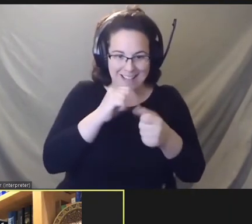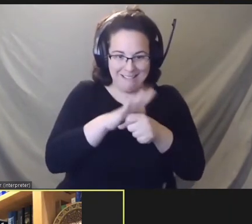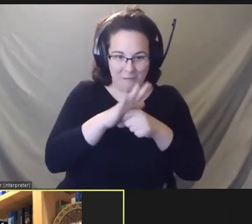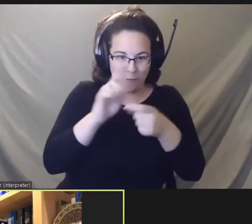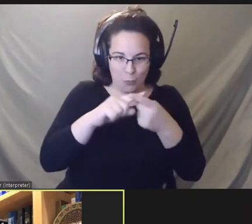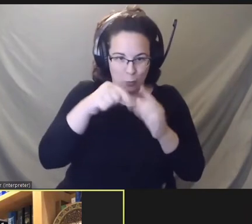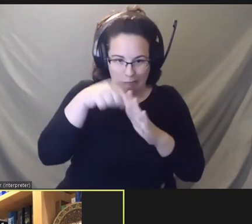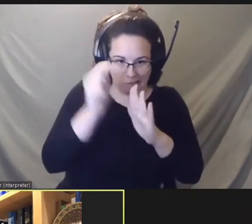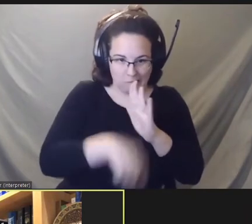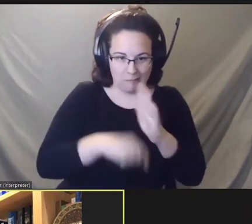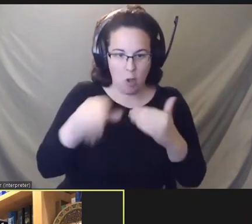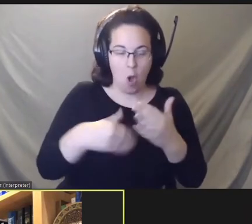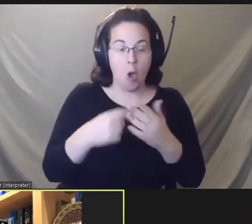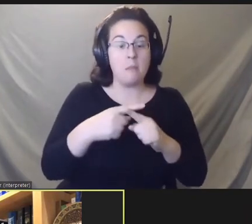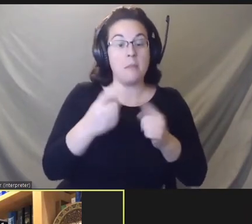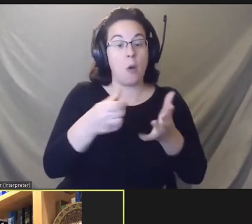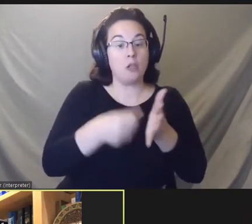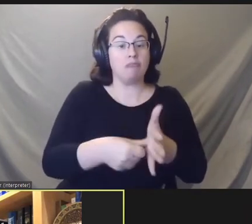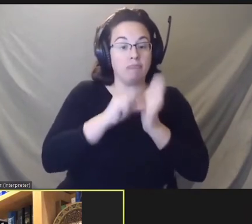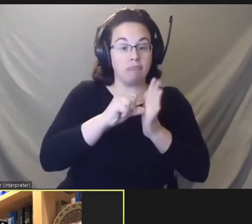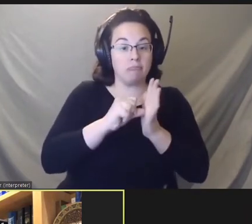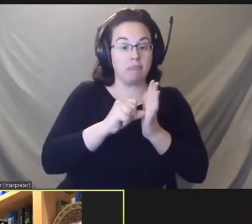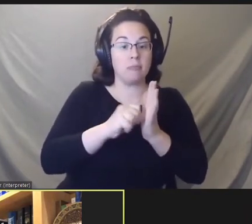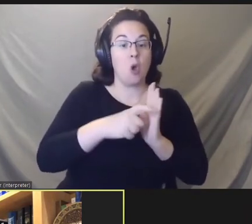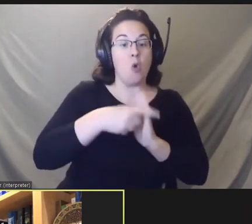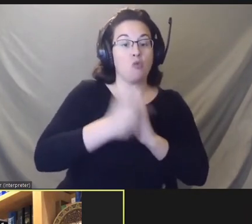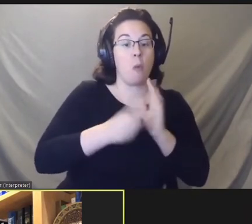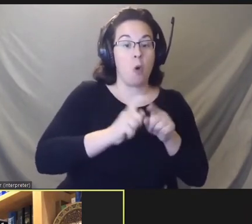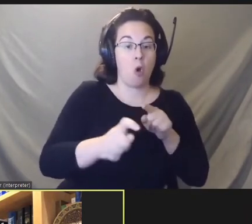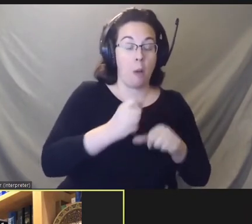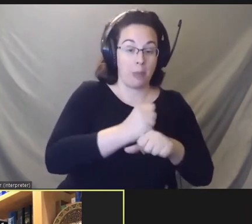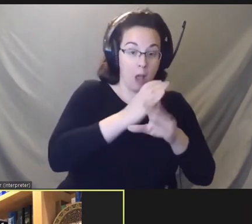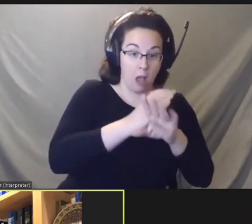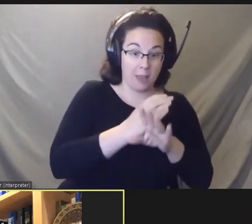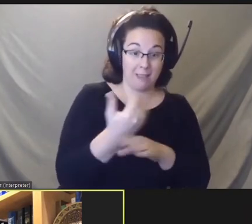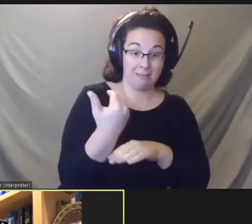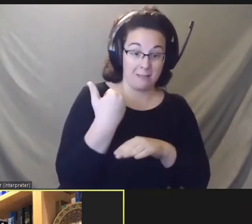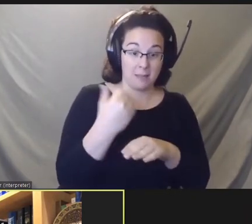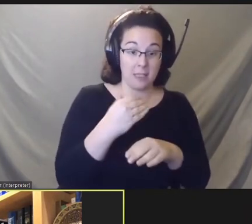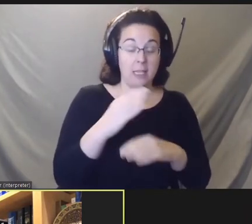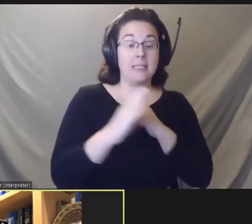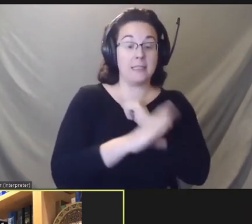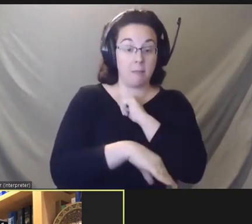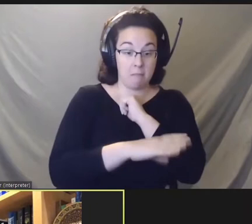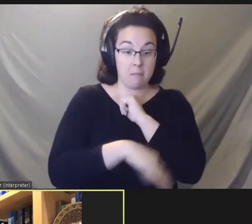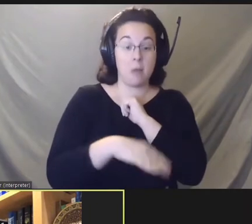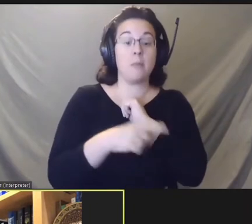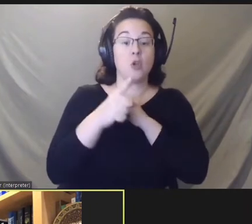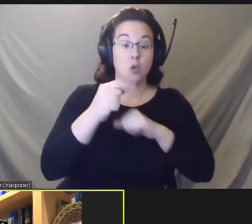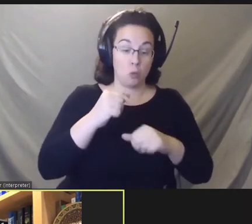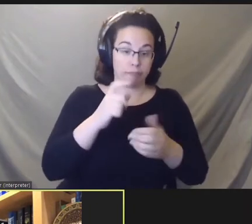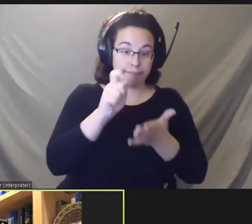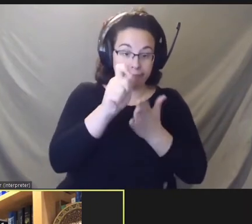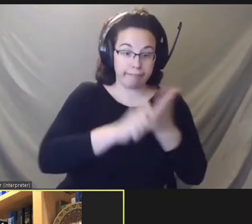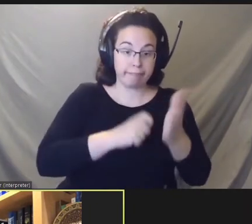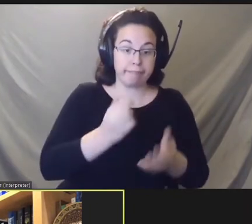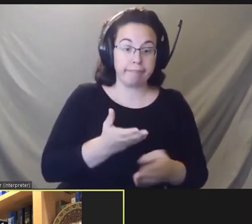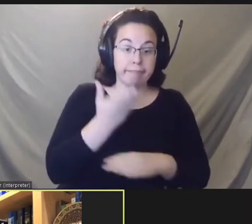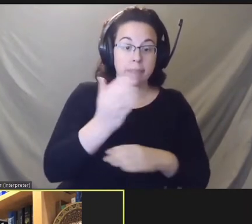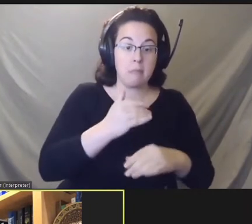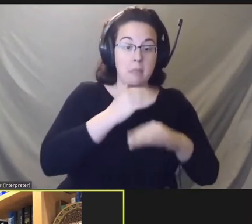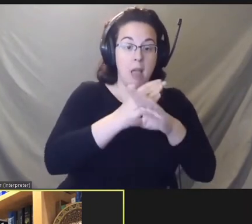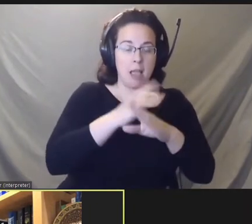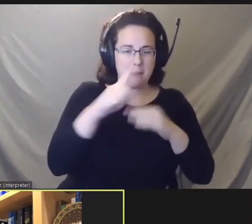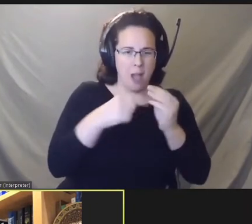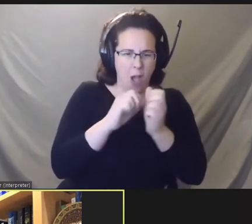in particular, I wanted to highlight a robocall blocking. Last September, you adopted a recommendation addressing how best to educate consumers about the types